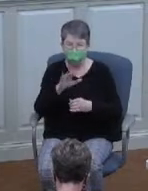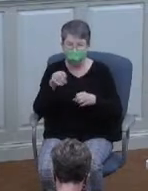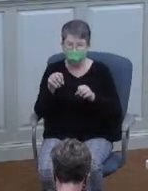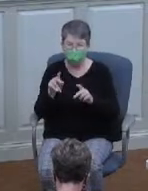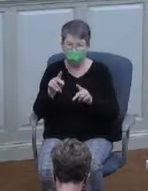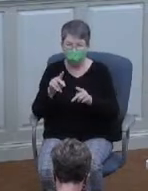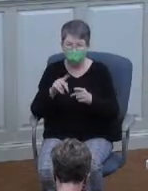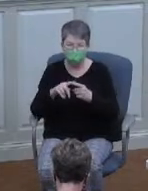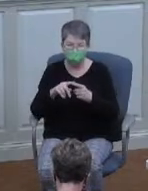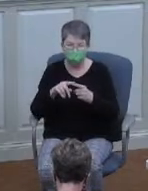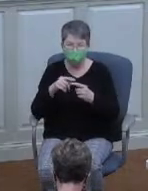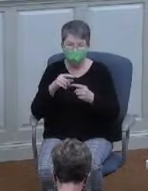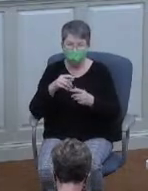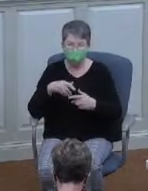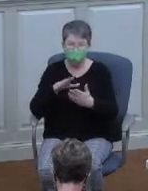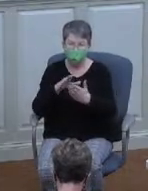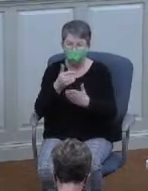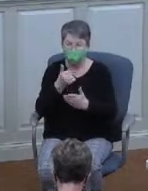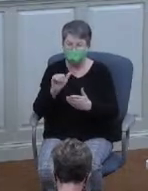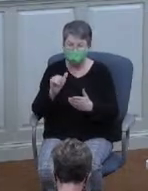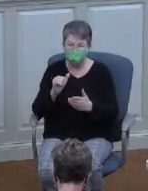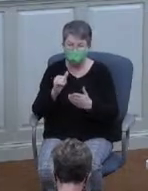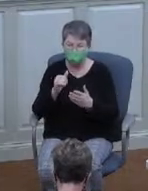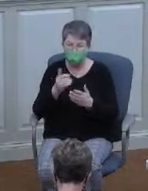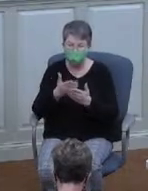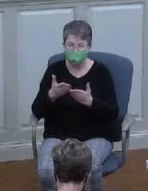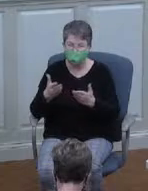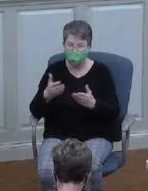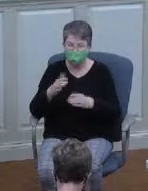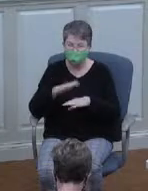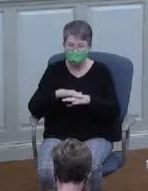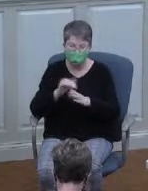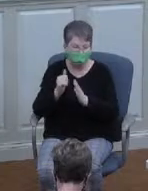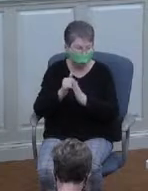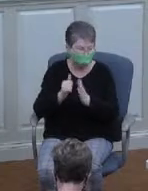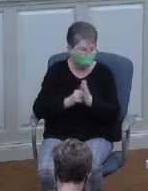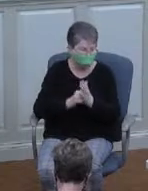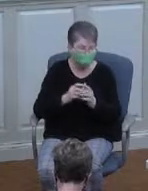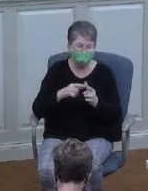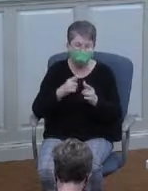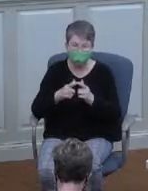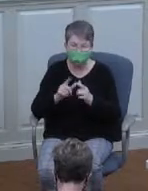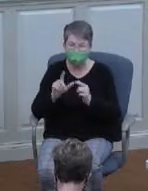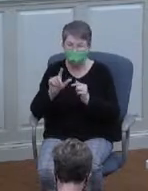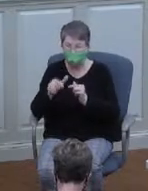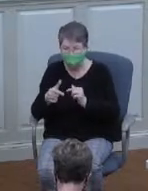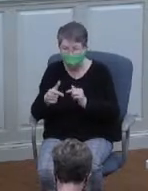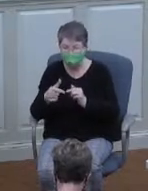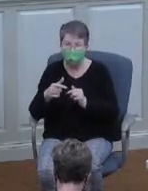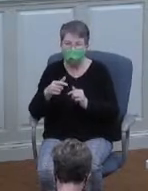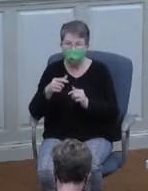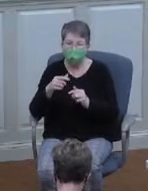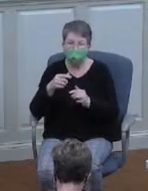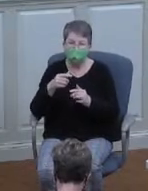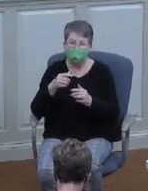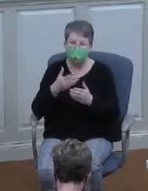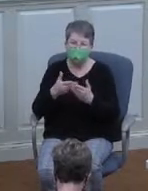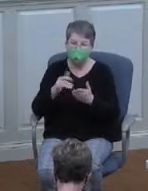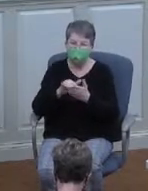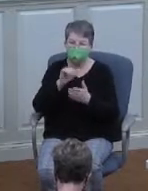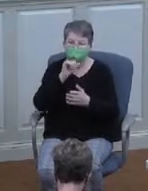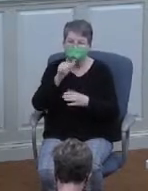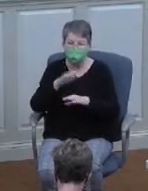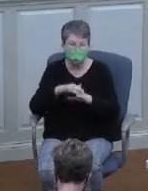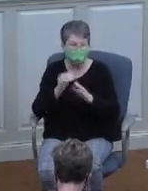address any item on the agenda. We will have an opportunity later on to address any item that is not on tonight's agenda.